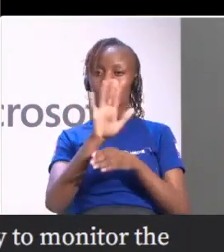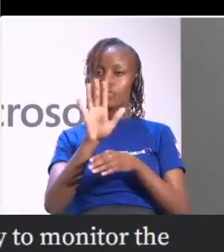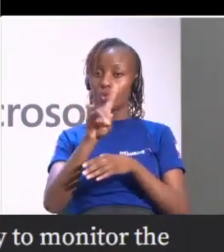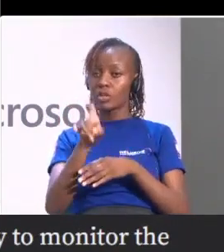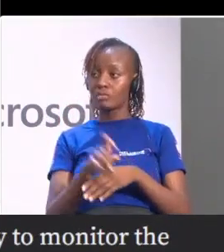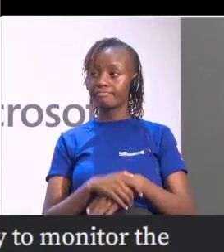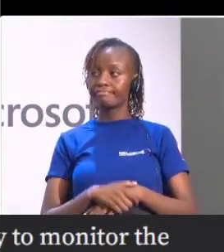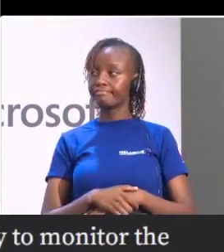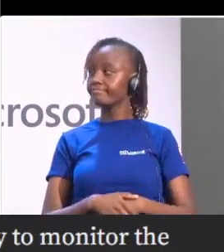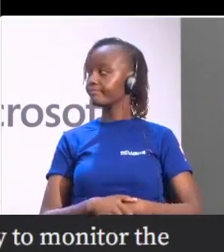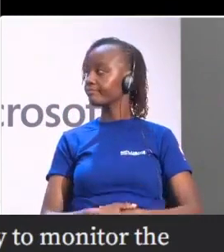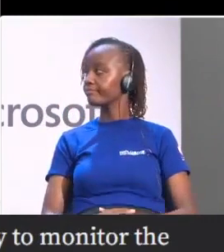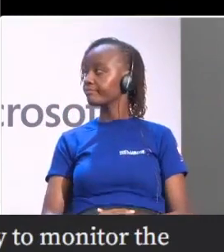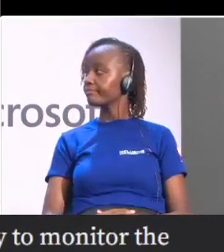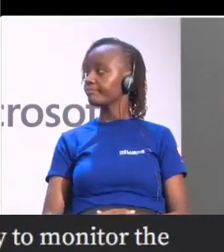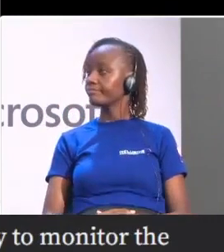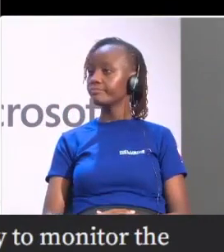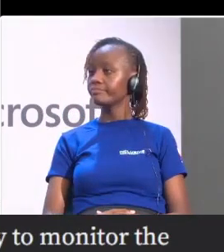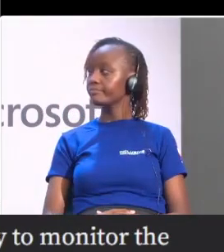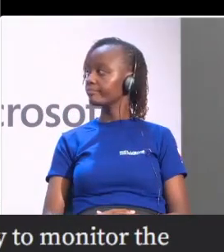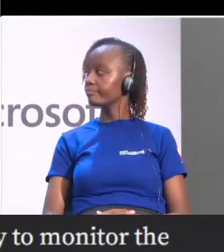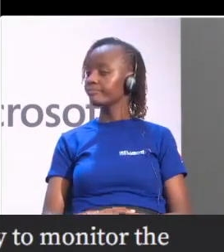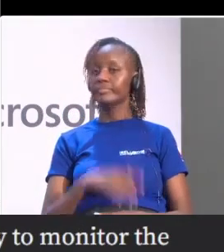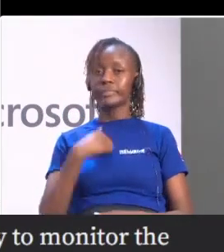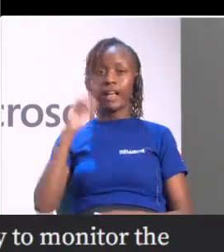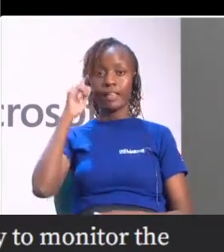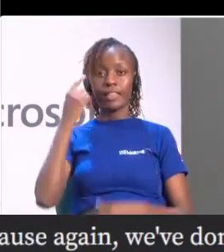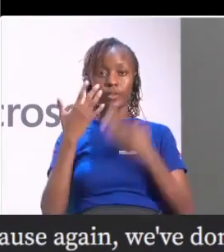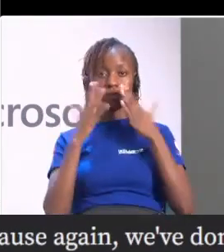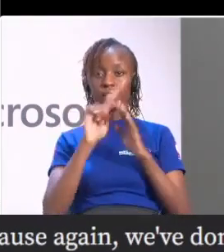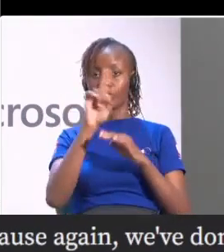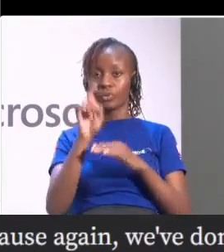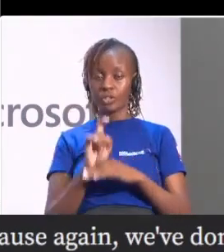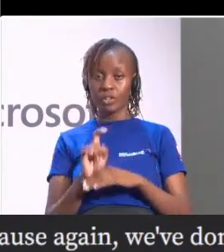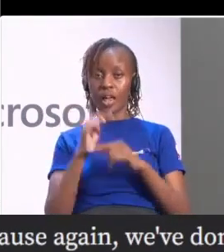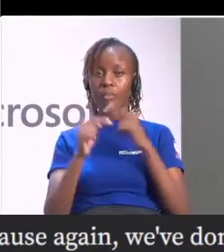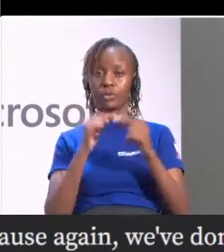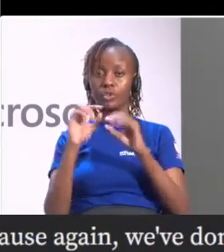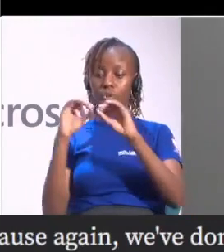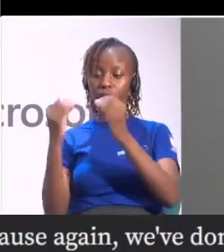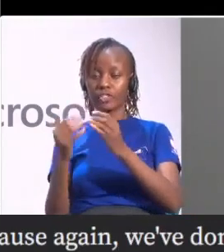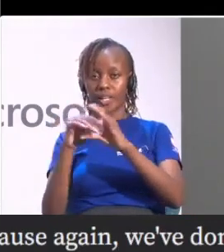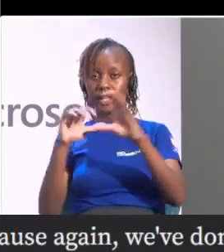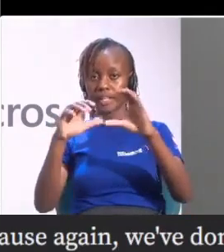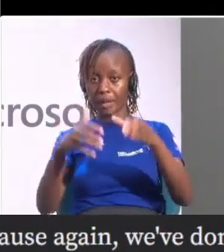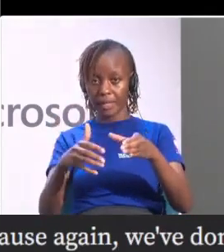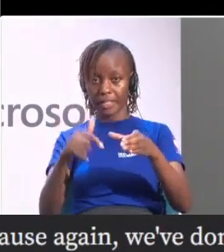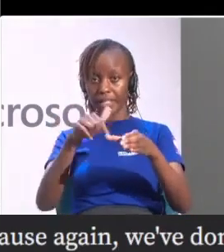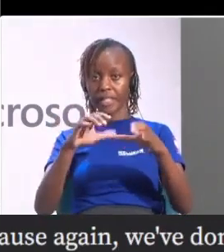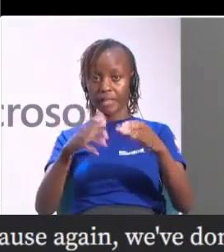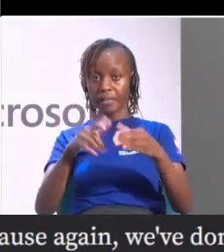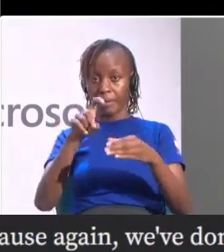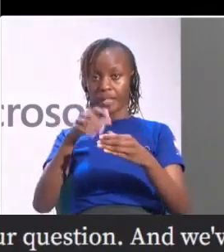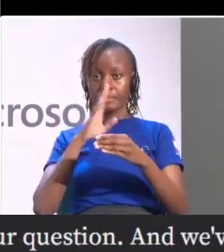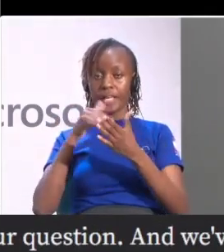We've only got a couple more minutes. Want to try one more question? Yeah, I think we'd head off for the last one, which is around the organizations and the companies who should be invited to be part of